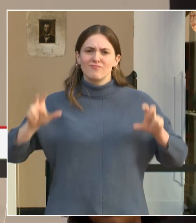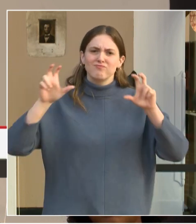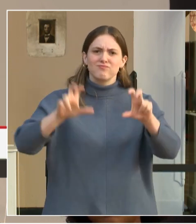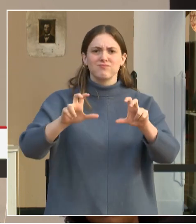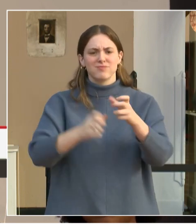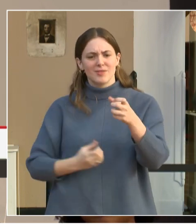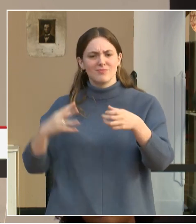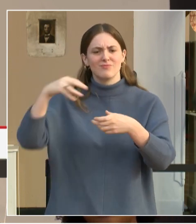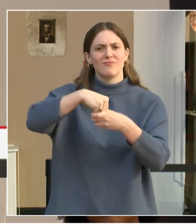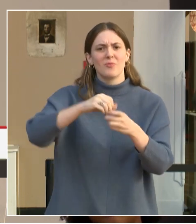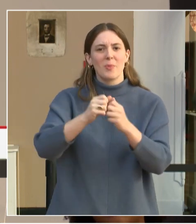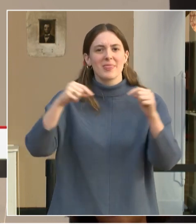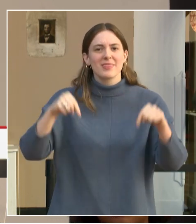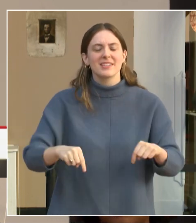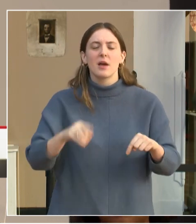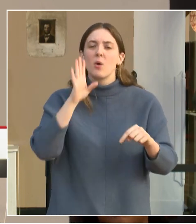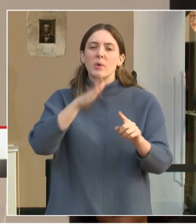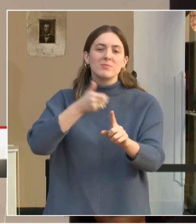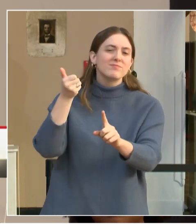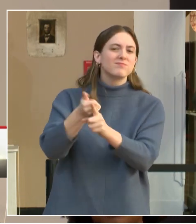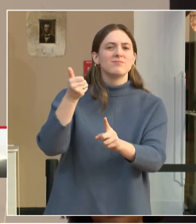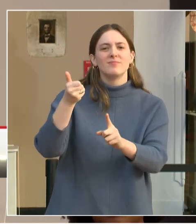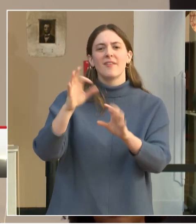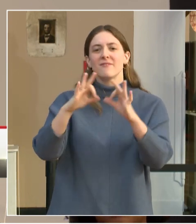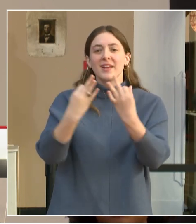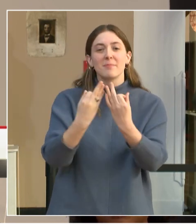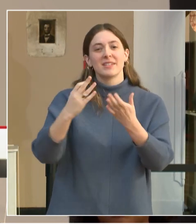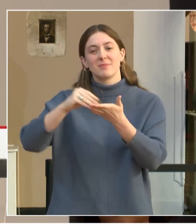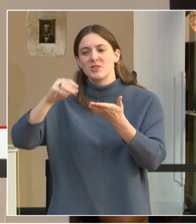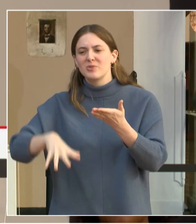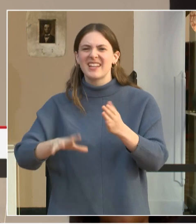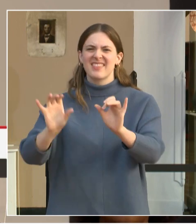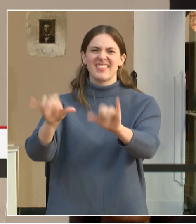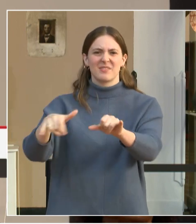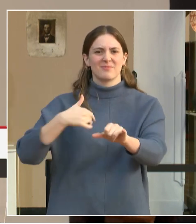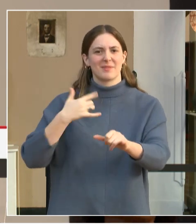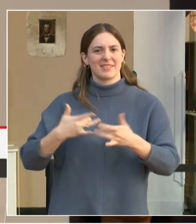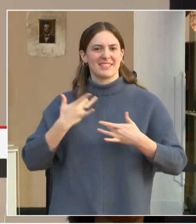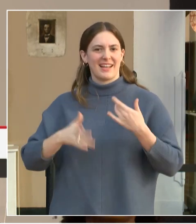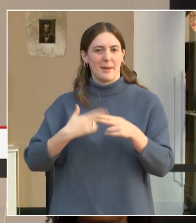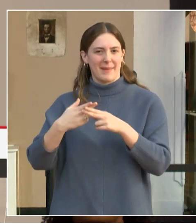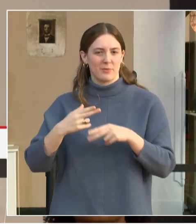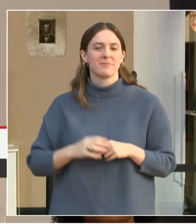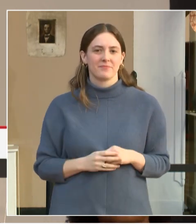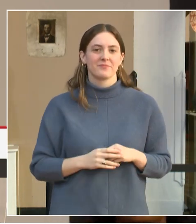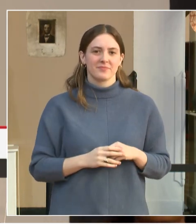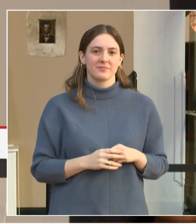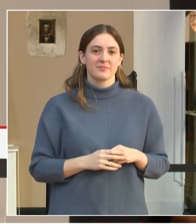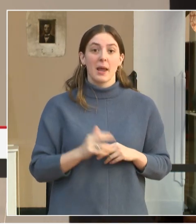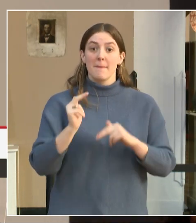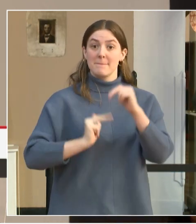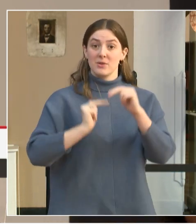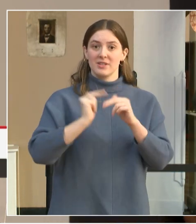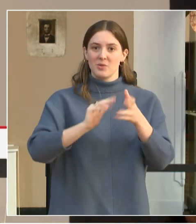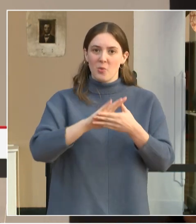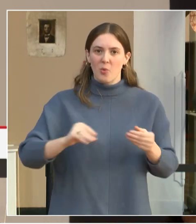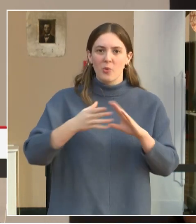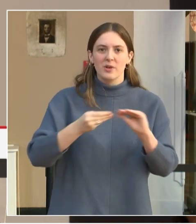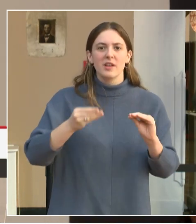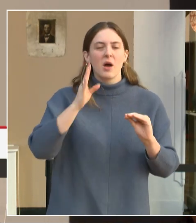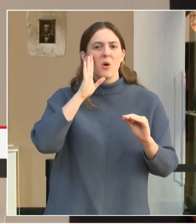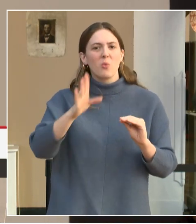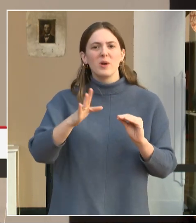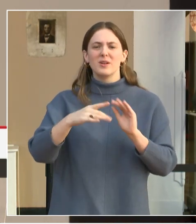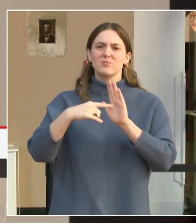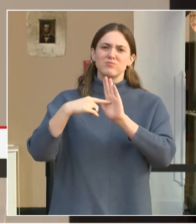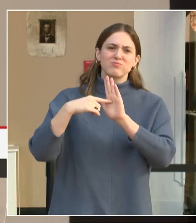impact it's going to have for families and students. And that is what I'm most excited about. Building Stories is going to be an anchor of activation, a